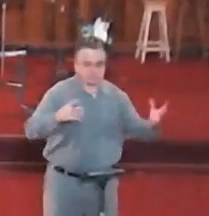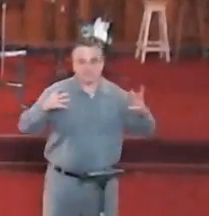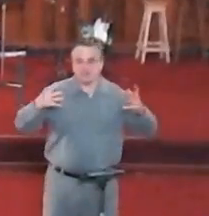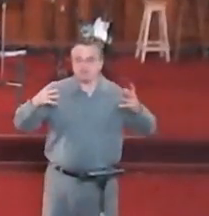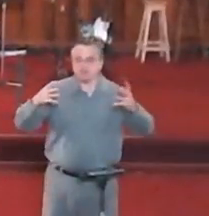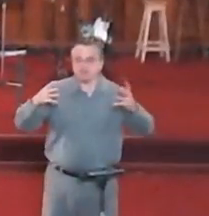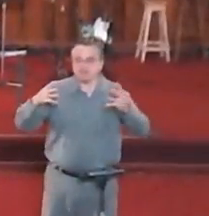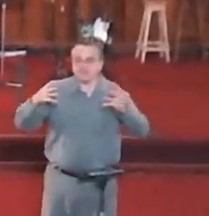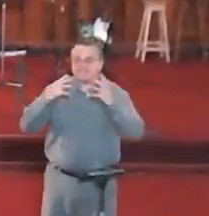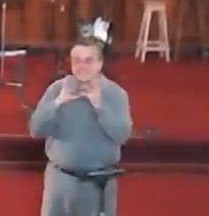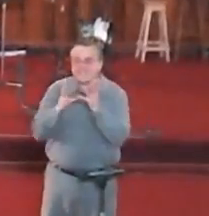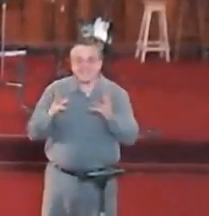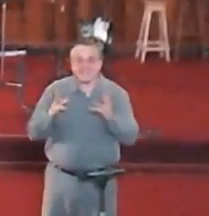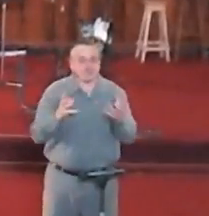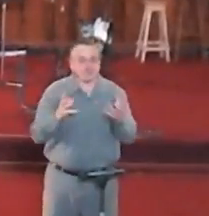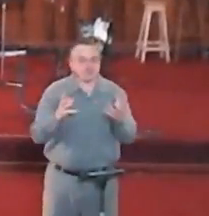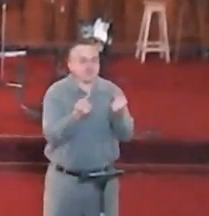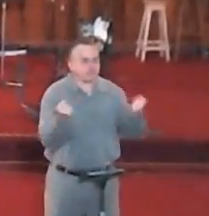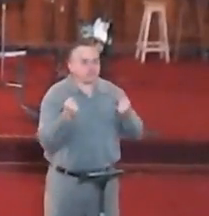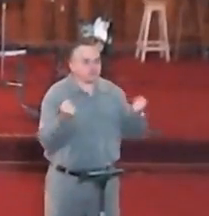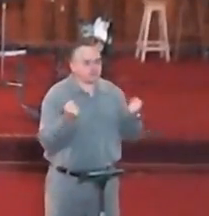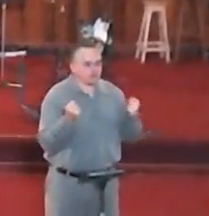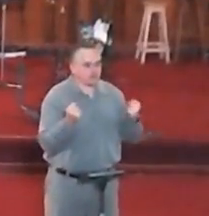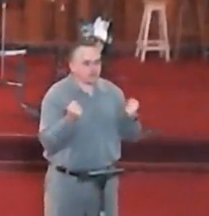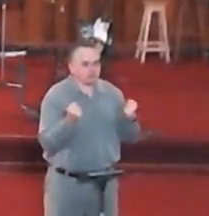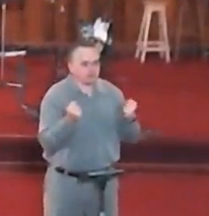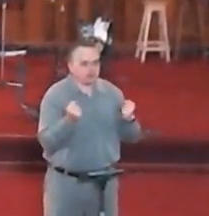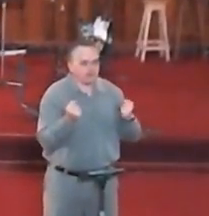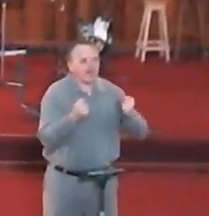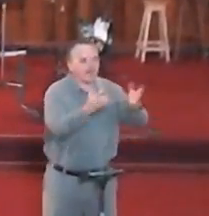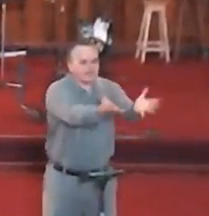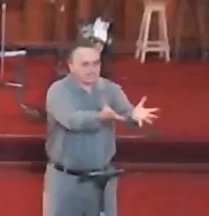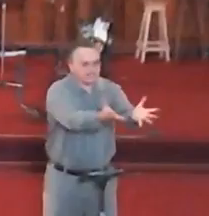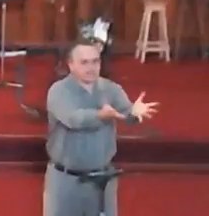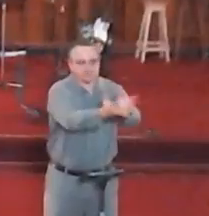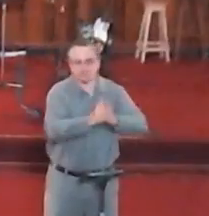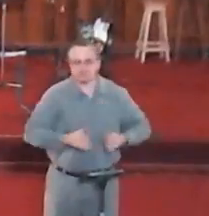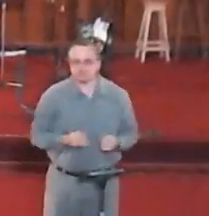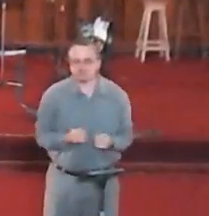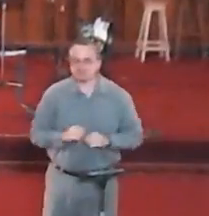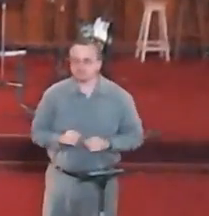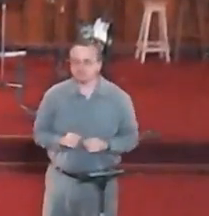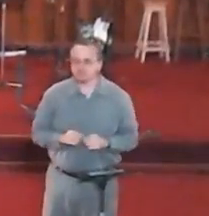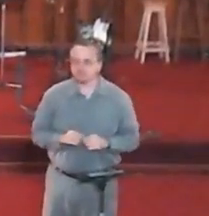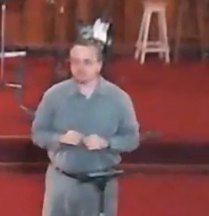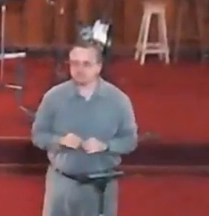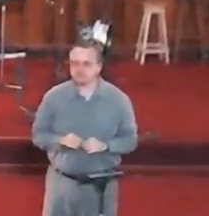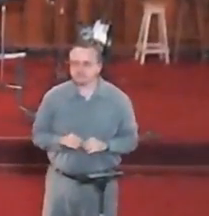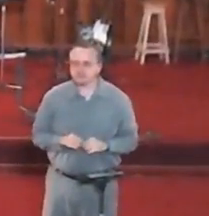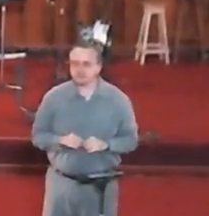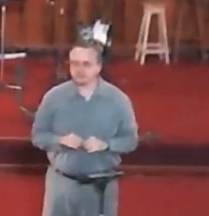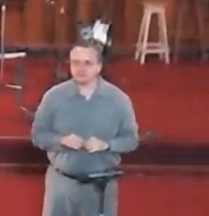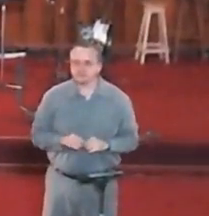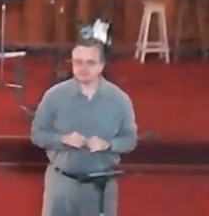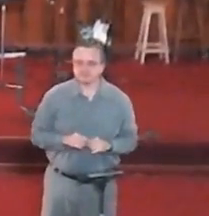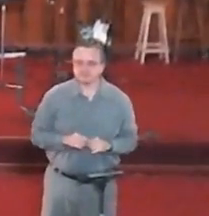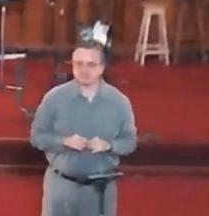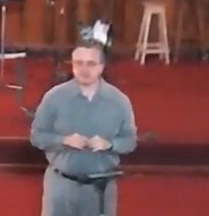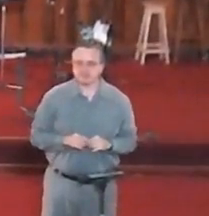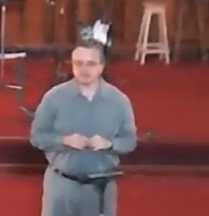que entregarle los miembros de nuestro cuerpo al Señor. This chapter basically says that we need